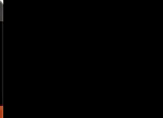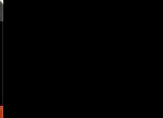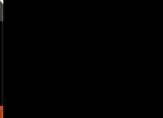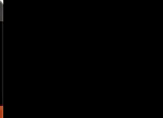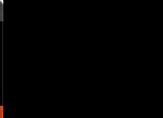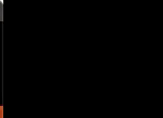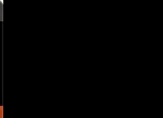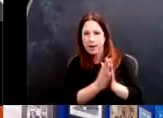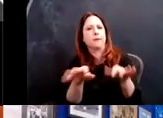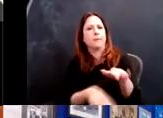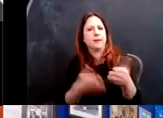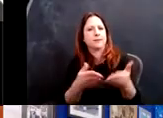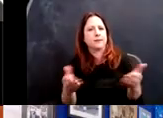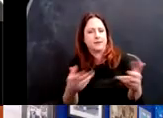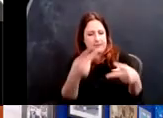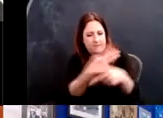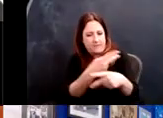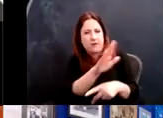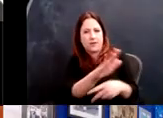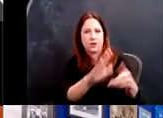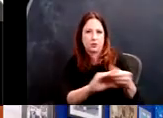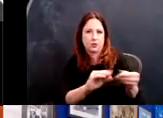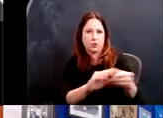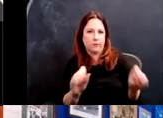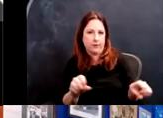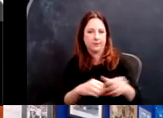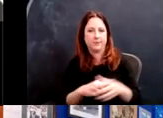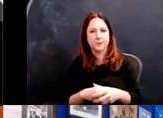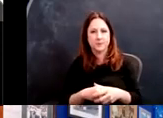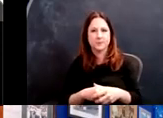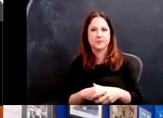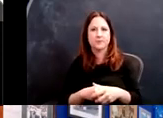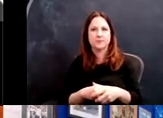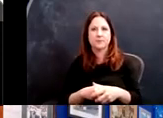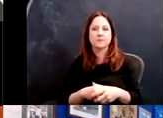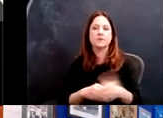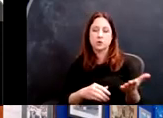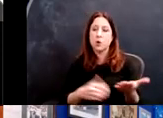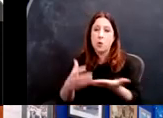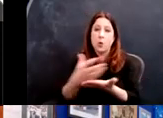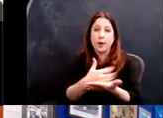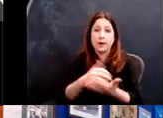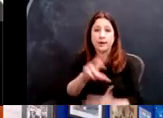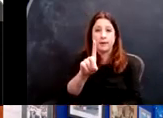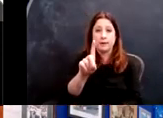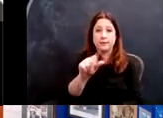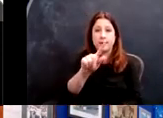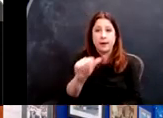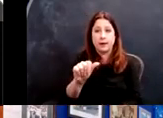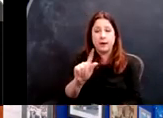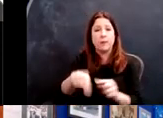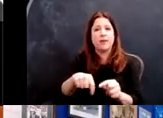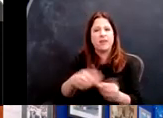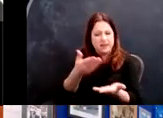things and tell a story, right? So you have data, but it's really how you tell the story of that